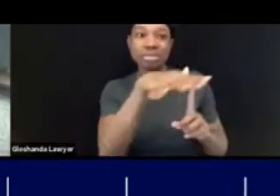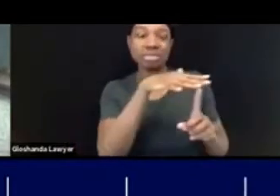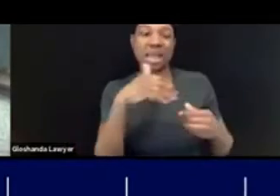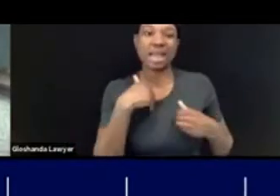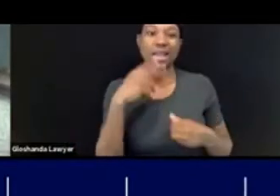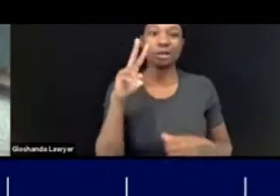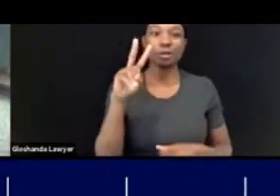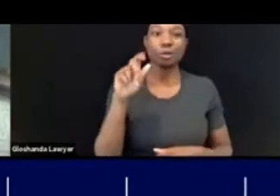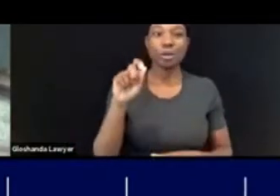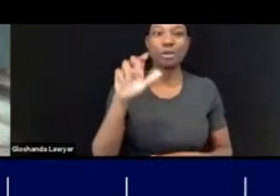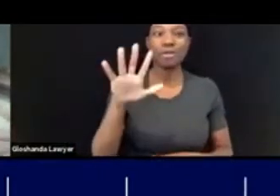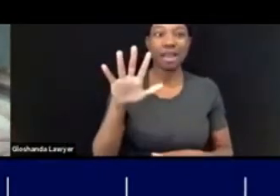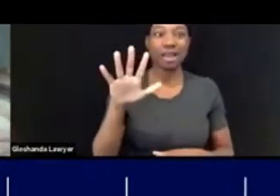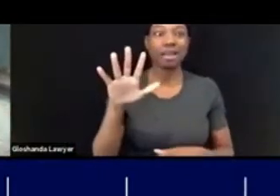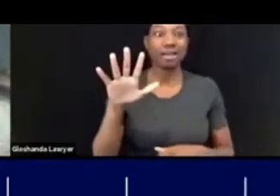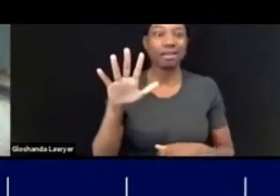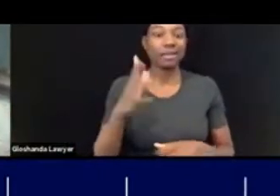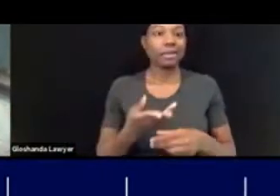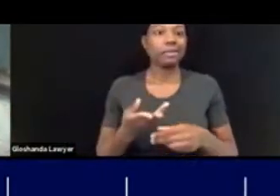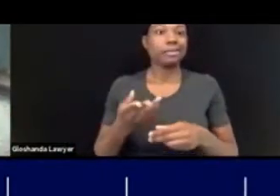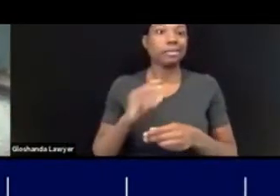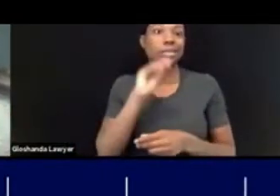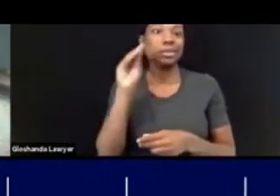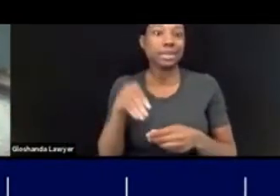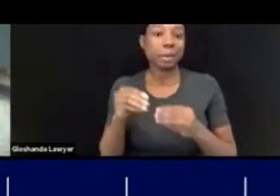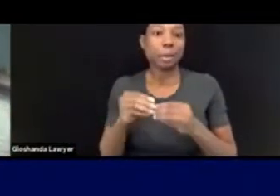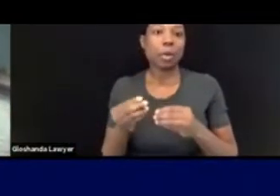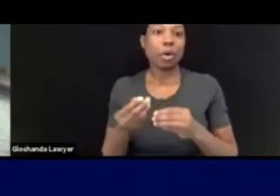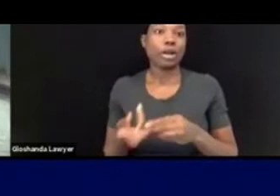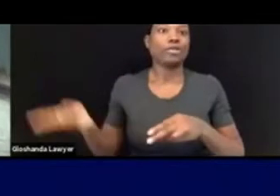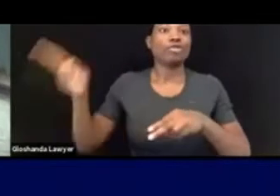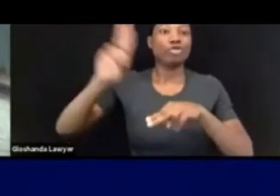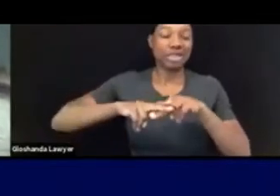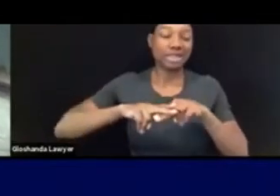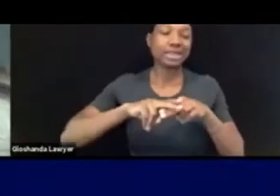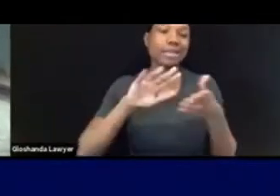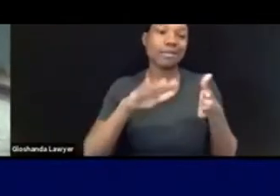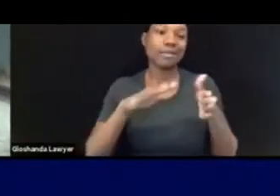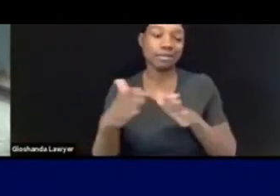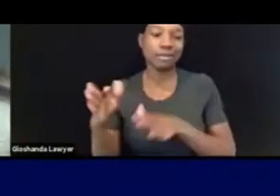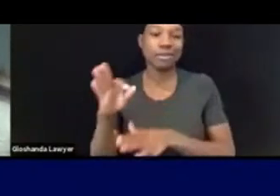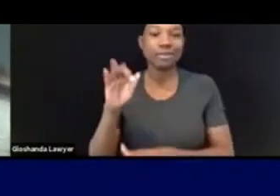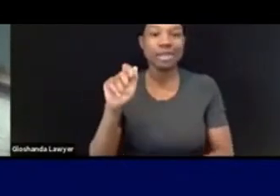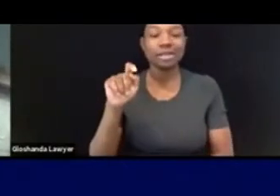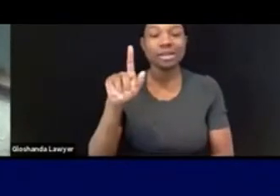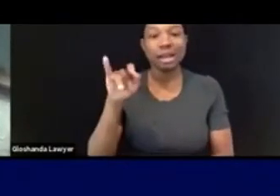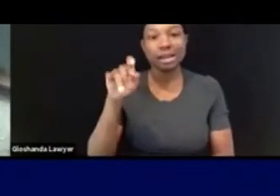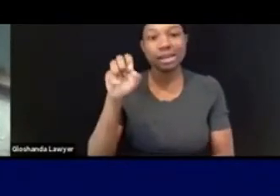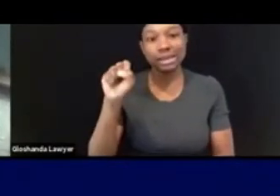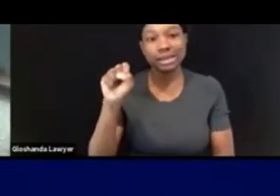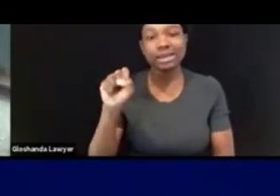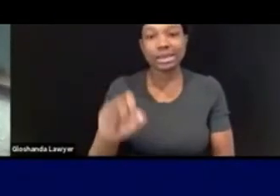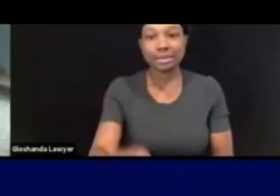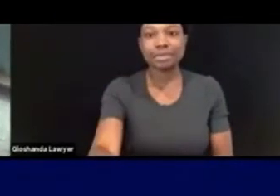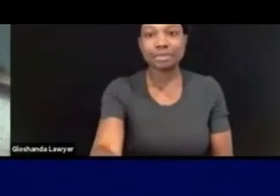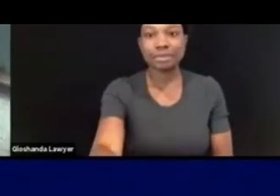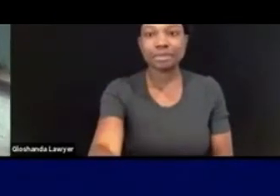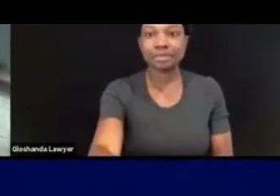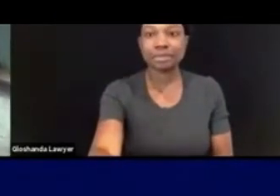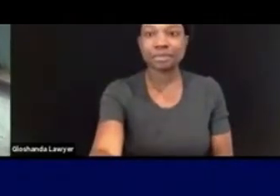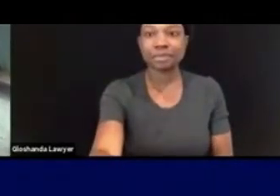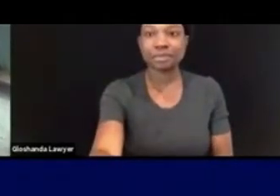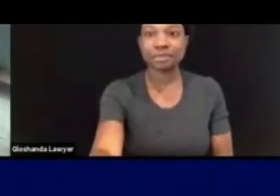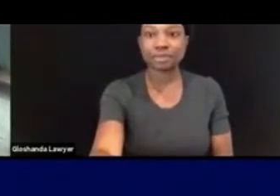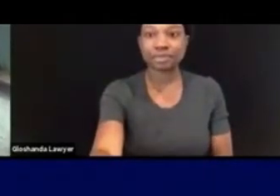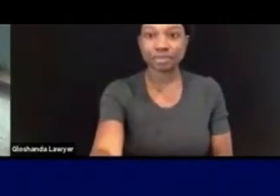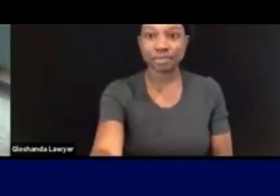fatality rates. Next slide, please. So what these studies, and this is just, like I said, a quick overview, have showed us is that